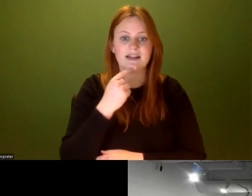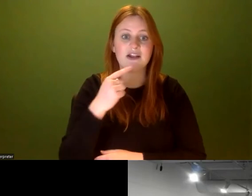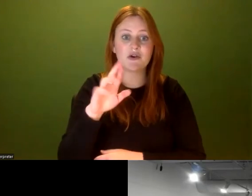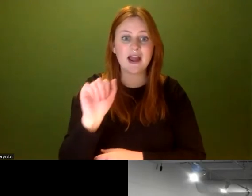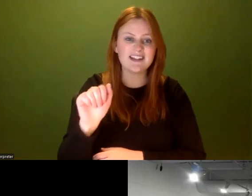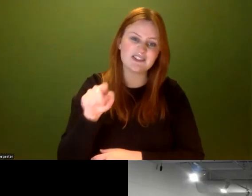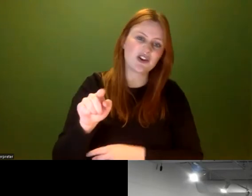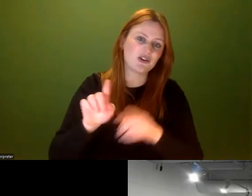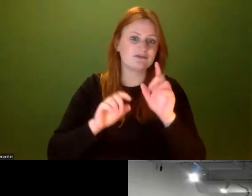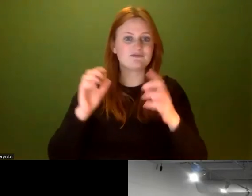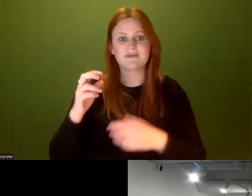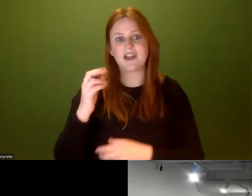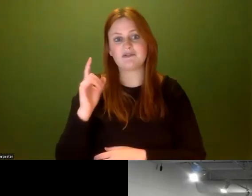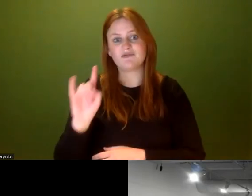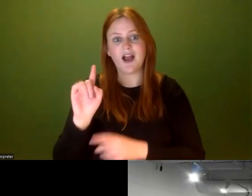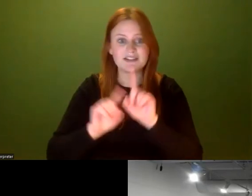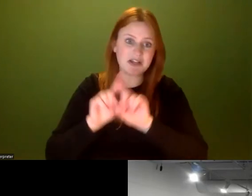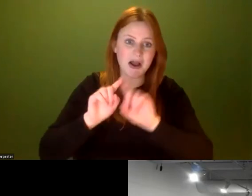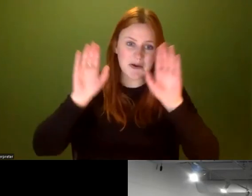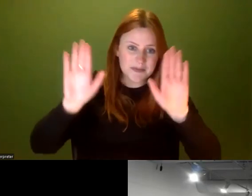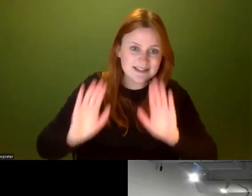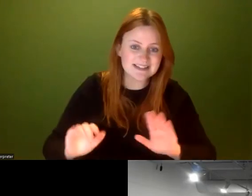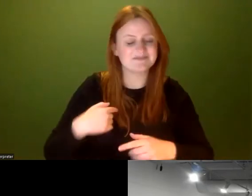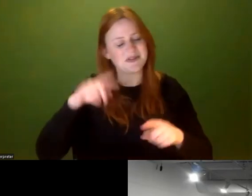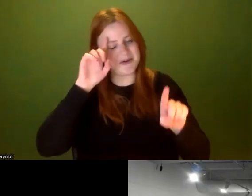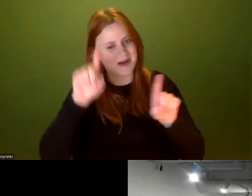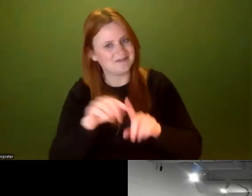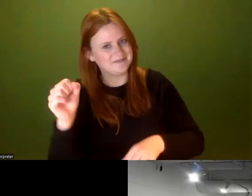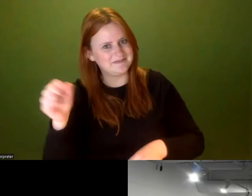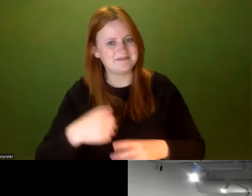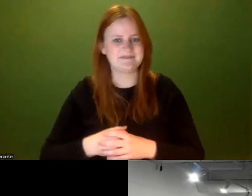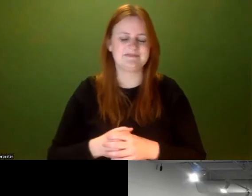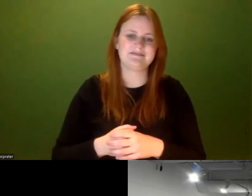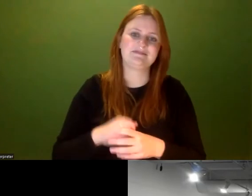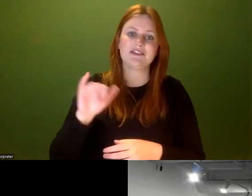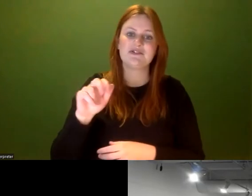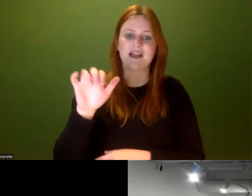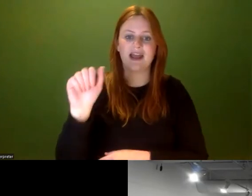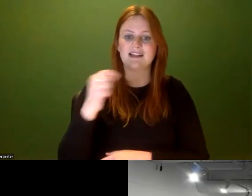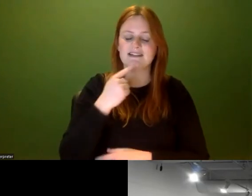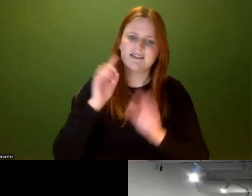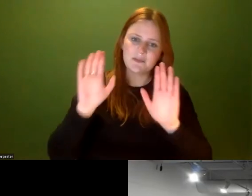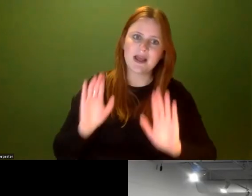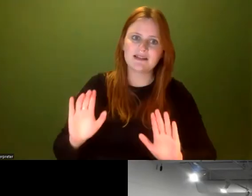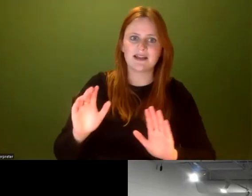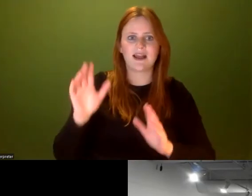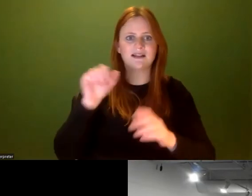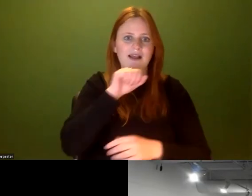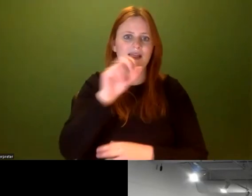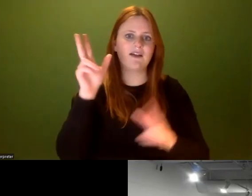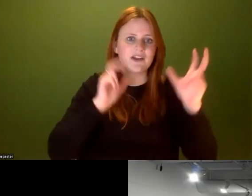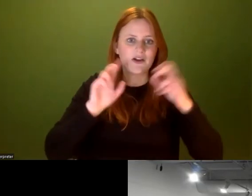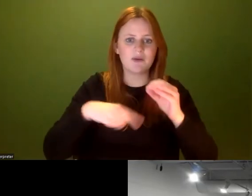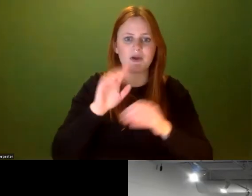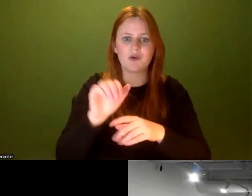I agree. I agree. Juliana says, this is so great. I loved hearing about your art practice and everything